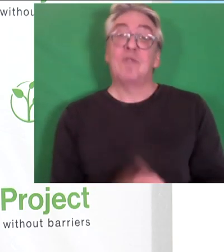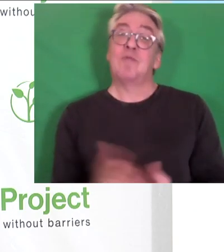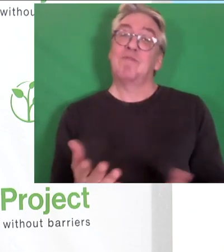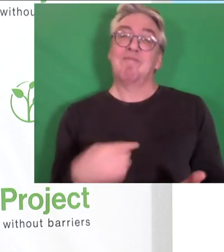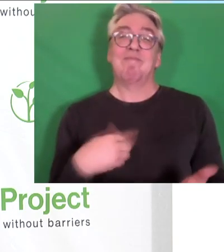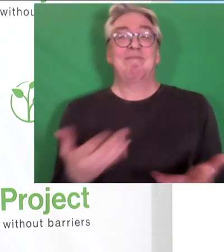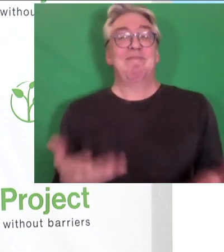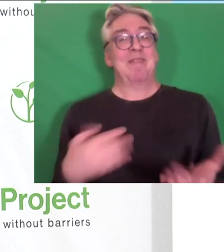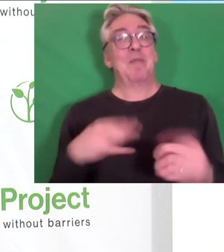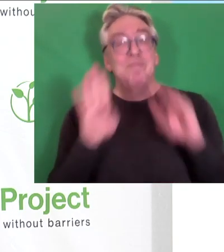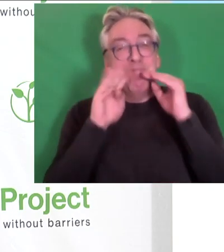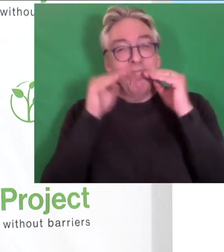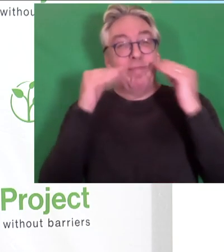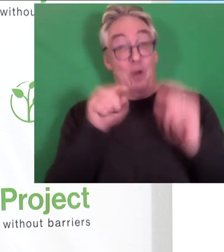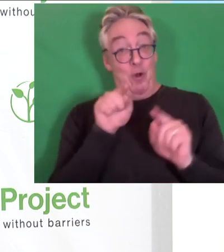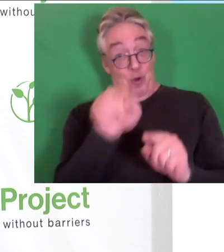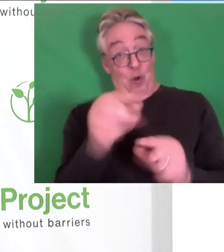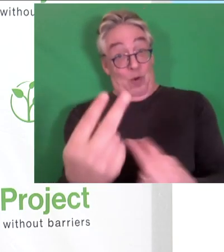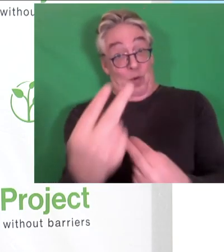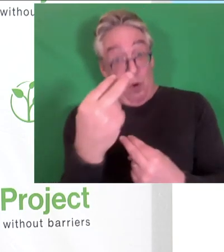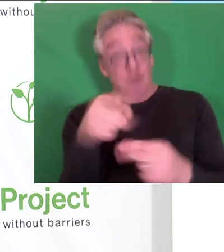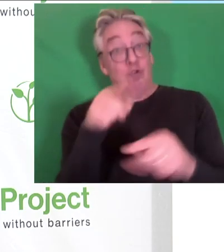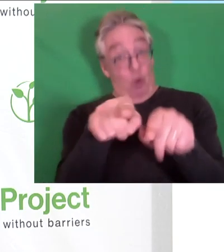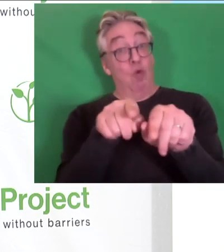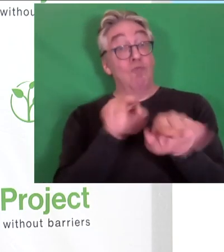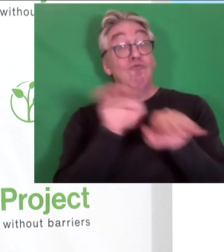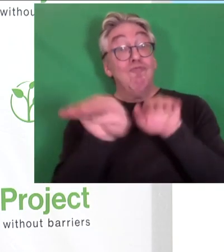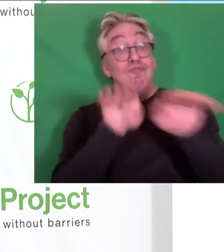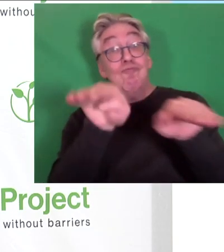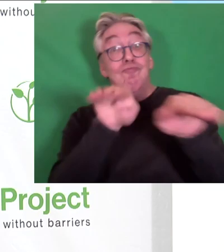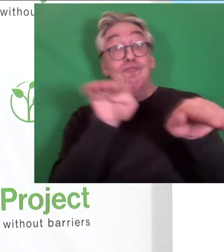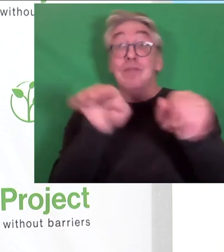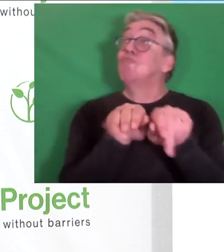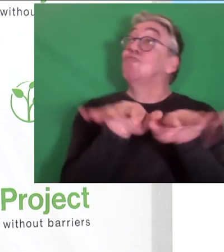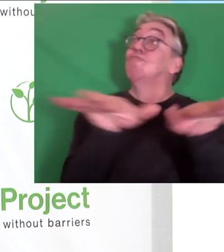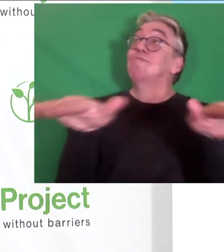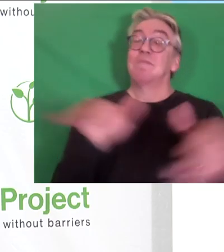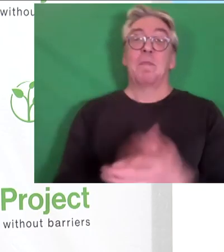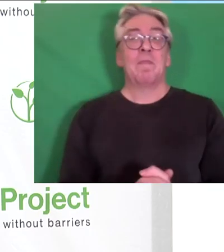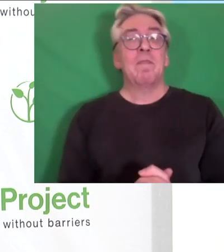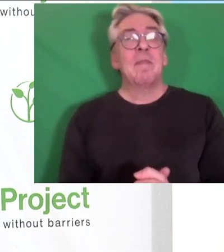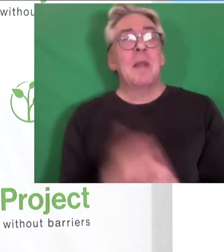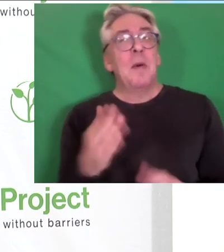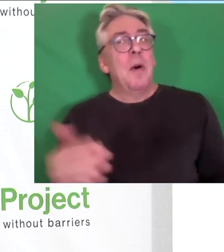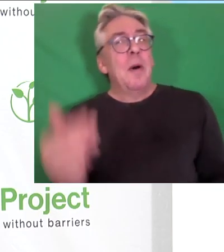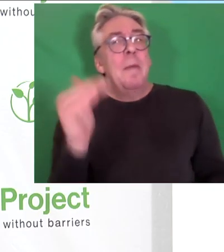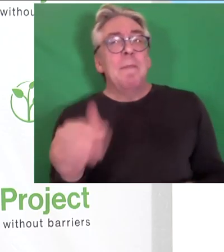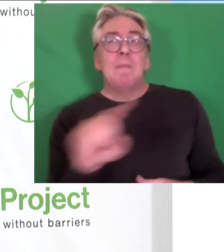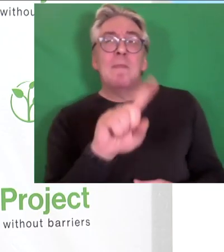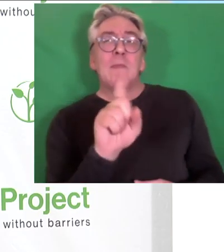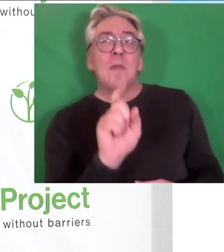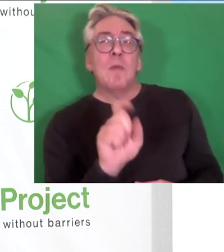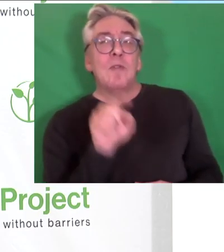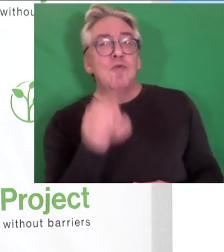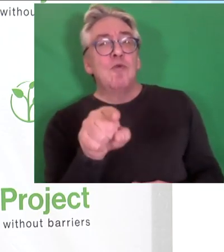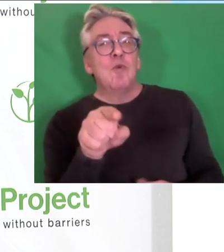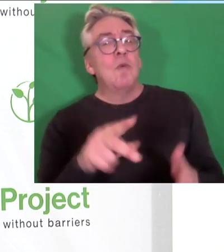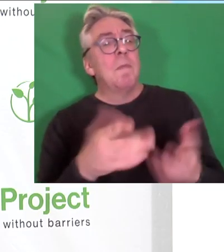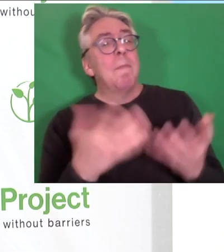spreading the word about it. My last question would be about the future. So what are your plans for the future? I know that